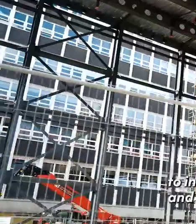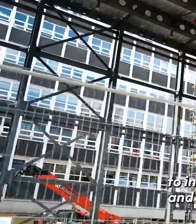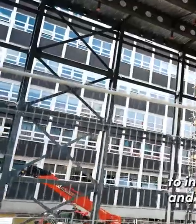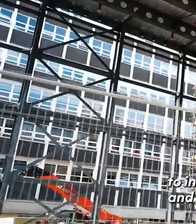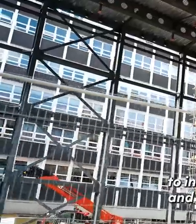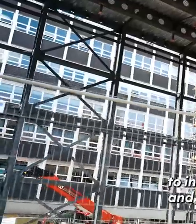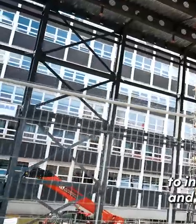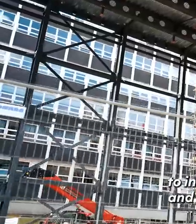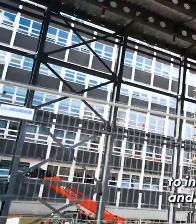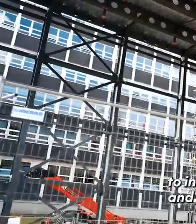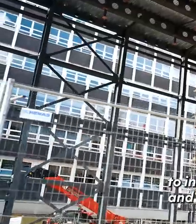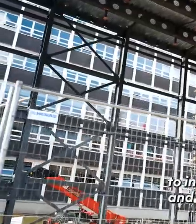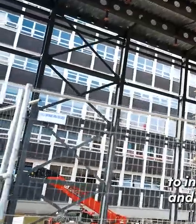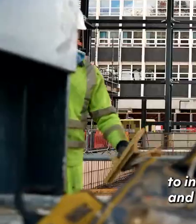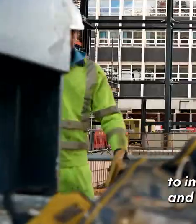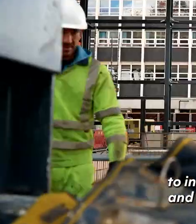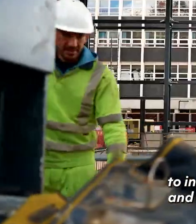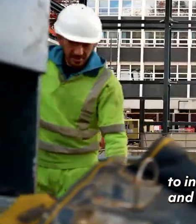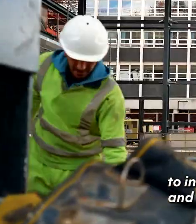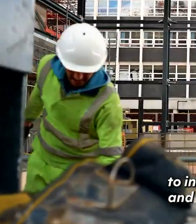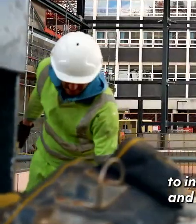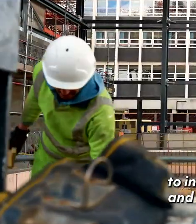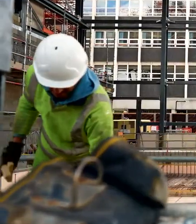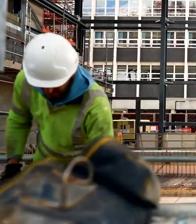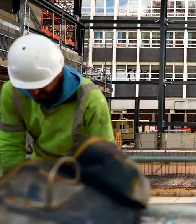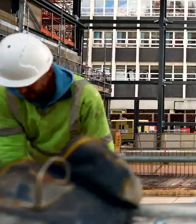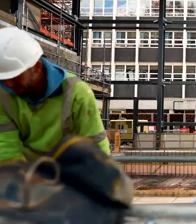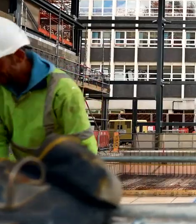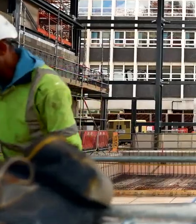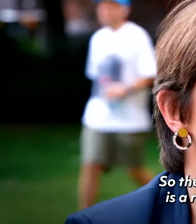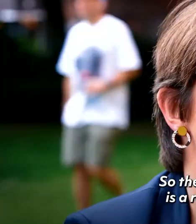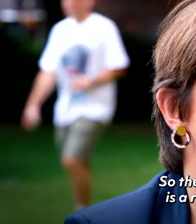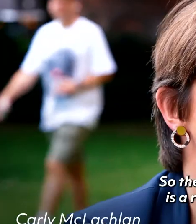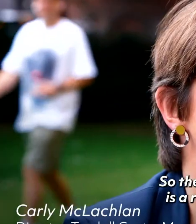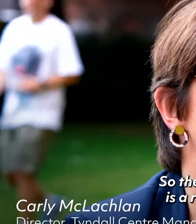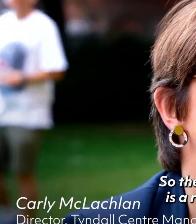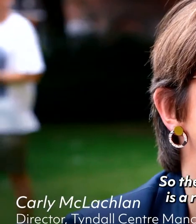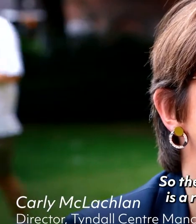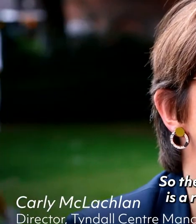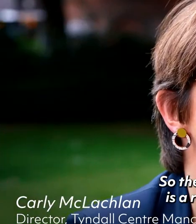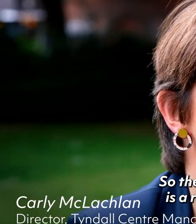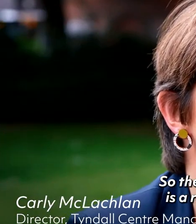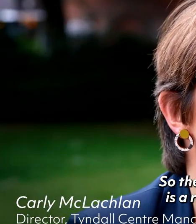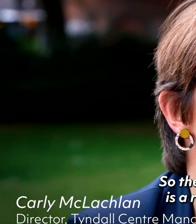to innovate much more quickly, bring things to the market. The Energy